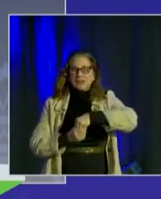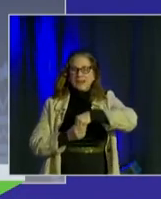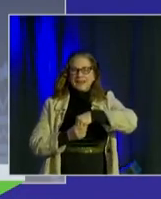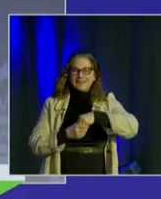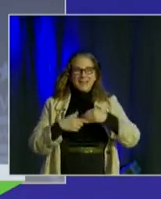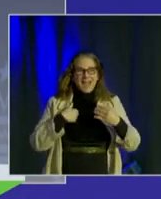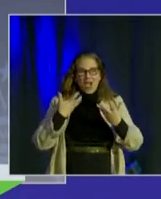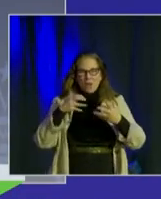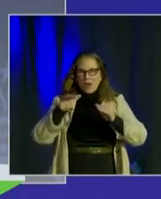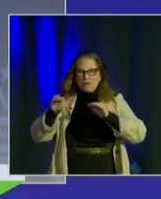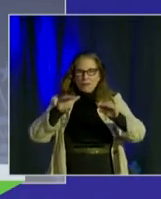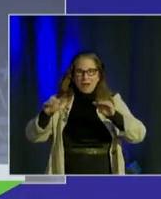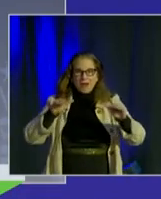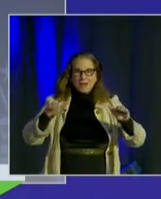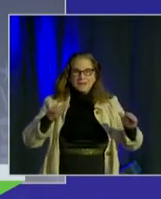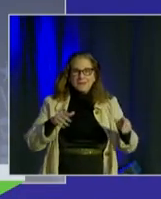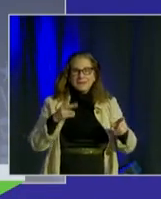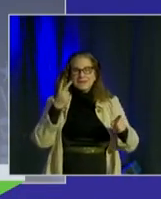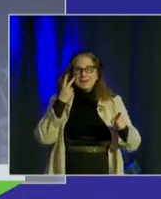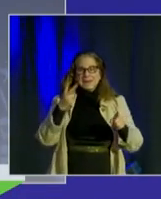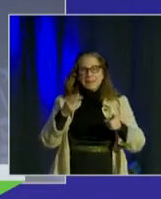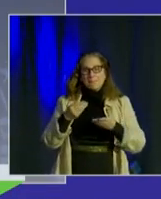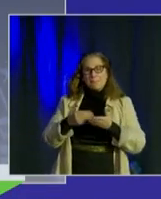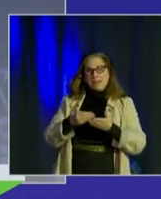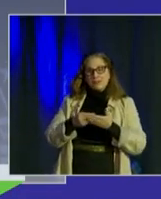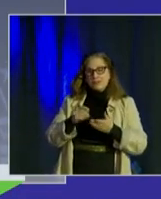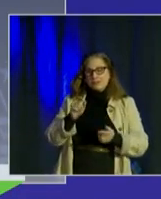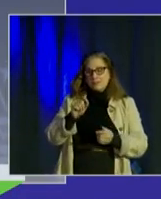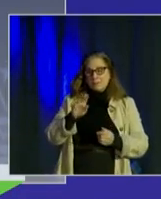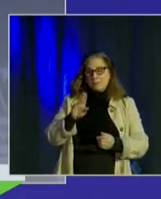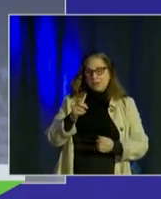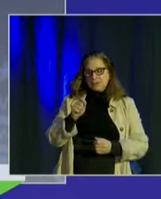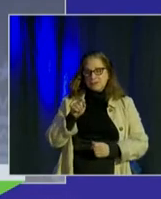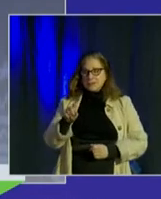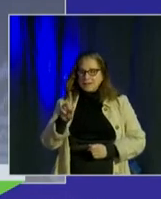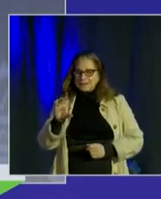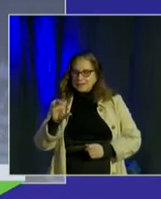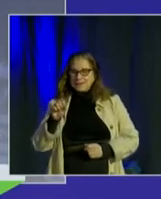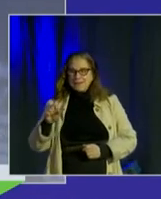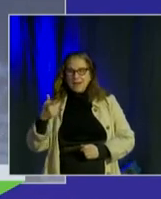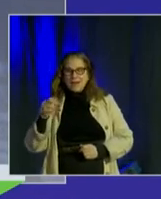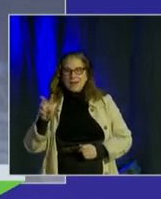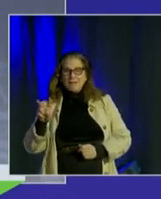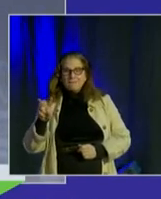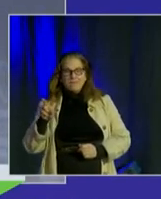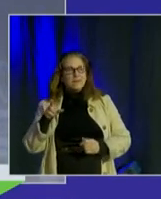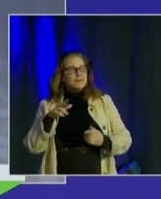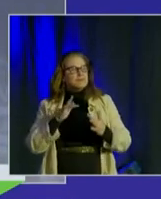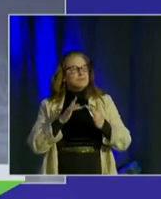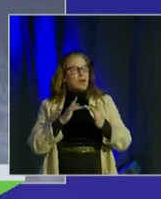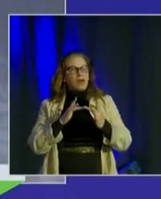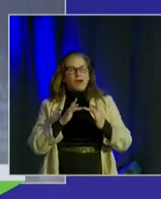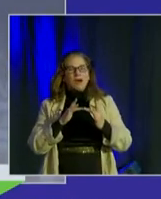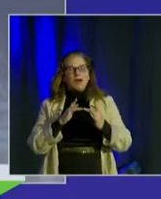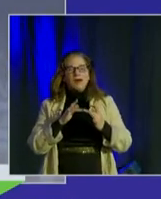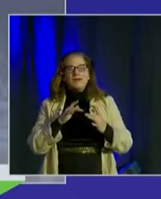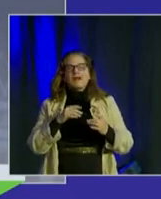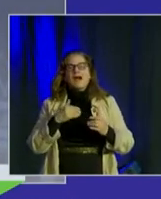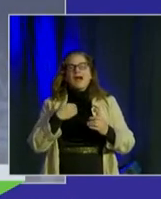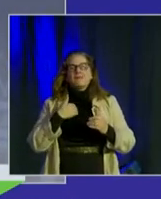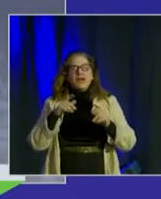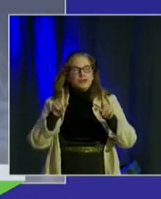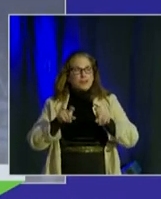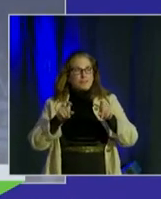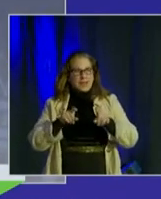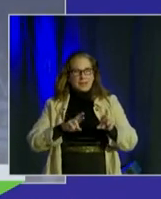can go to budget.dc.gov to start participating with us virtually. We have some survey questions on there, including where